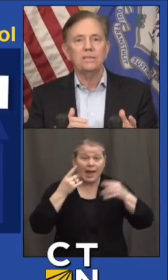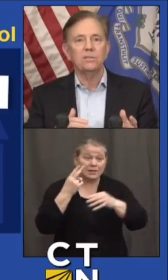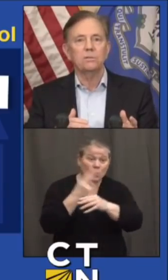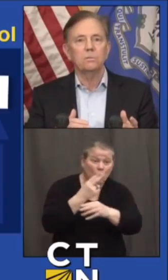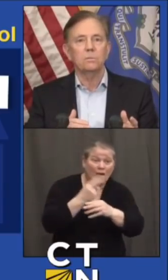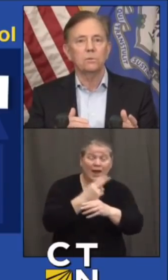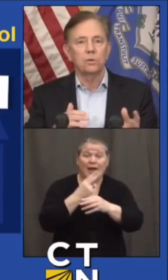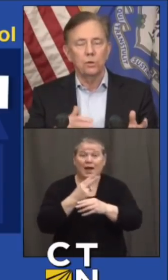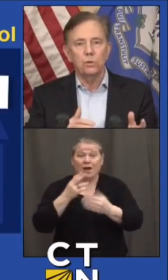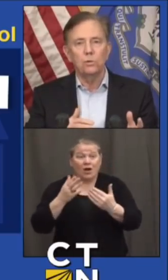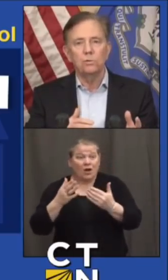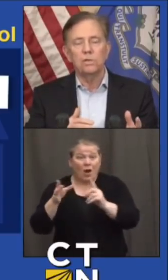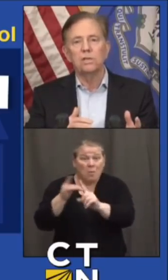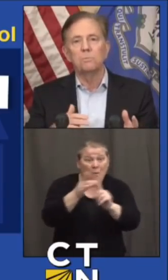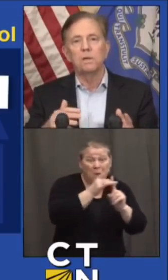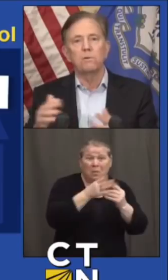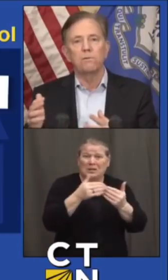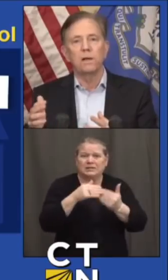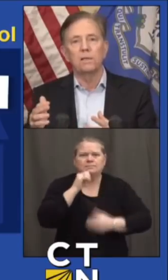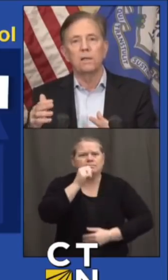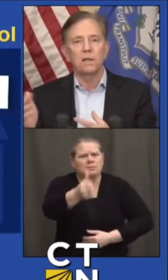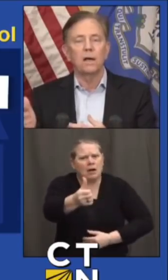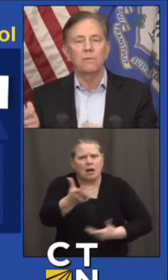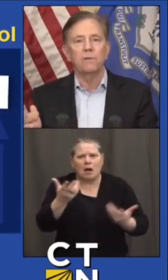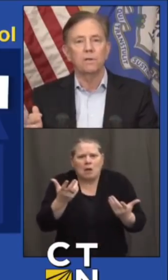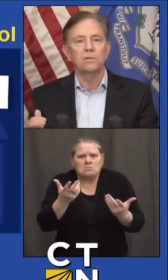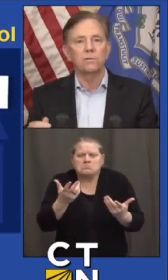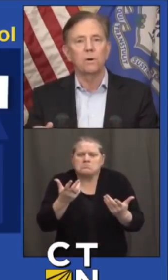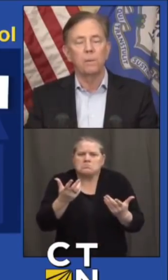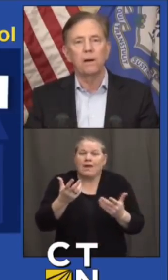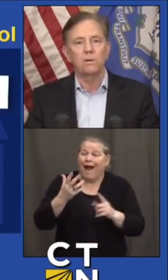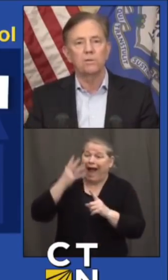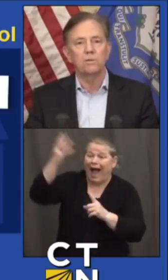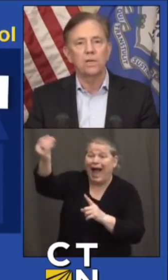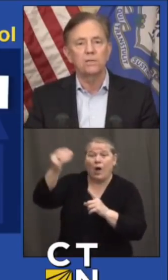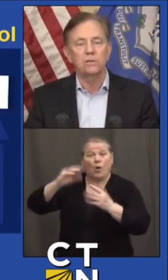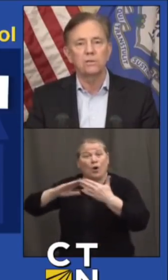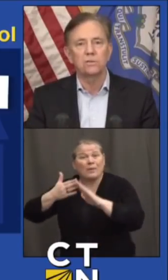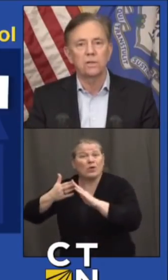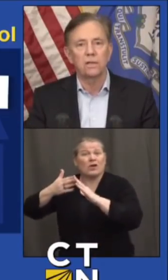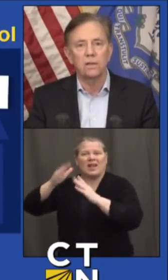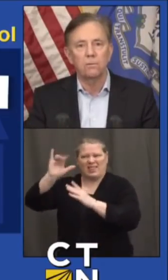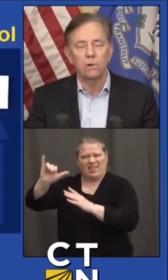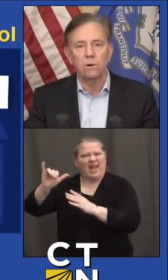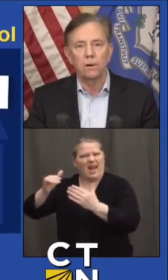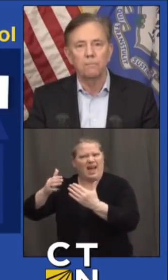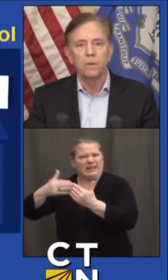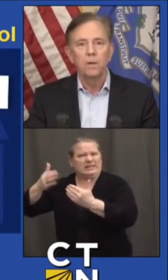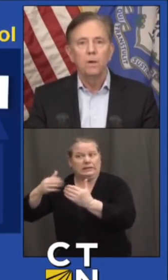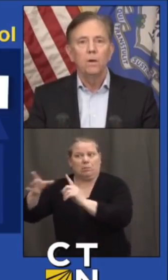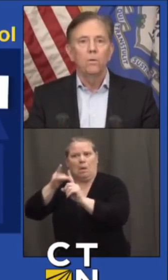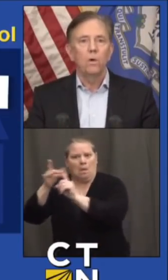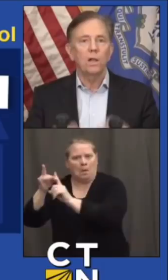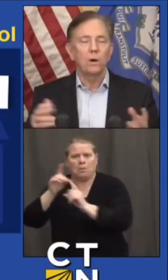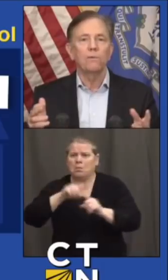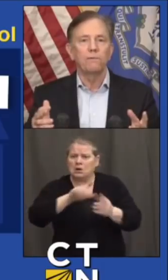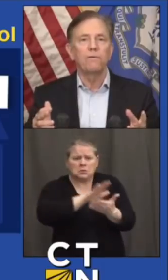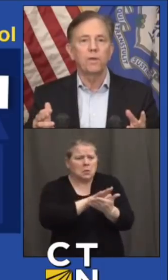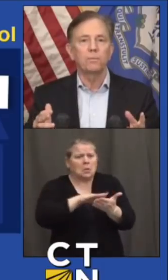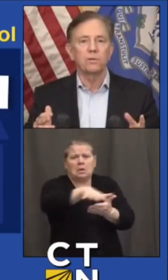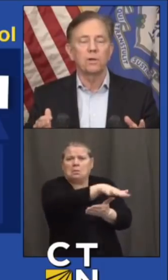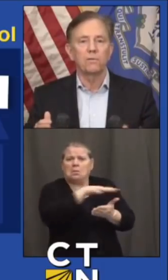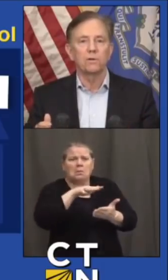think that's good news is being reflected in the confidence of our parents and teachers. I think we're well